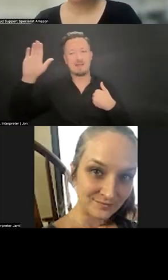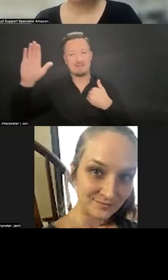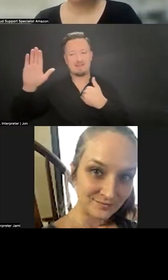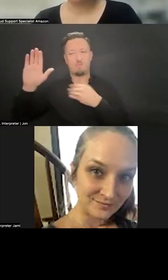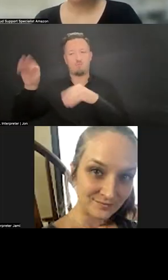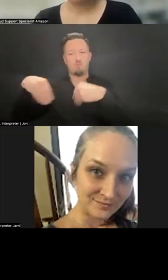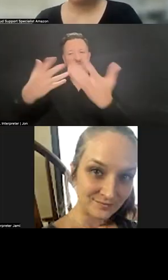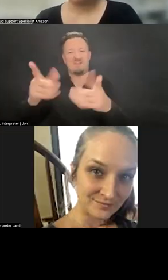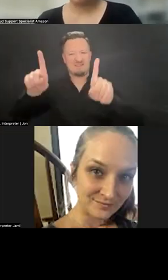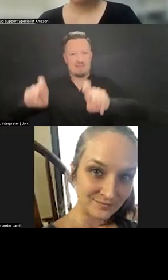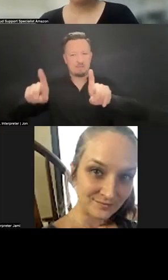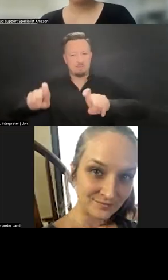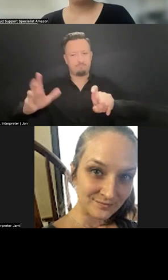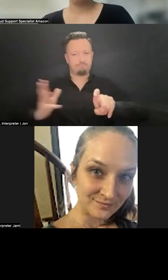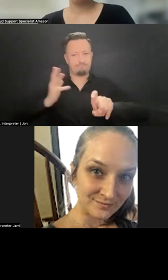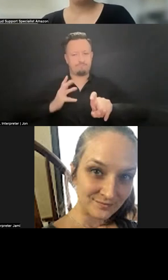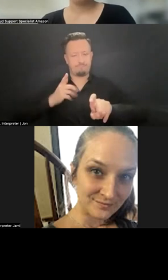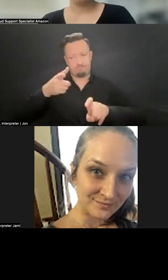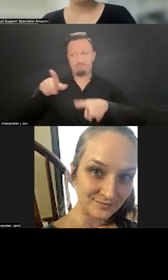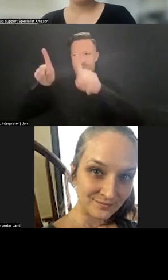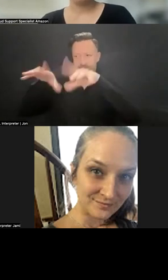They'll guide you through